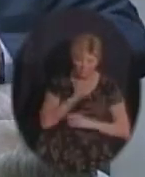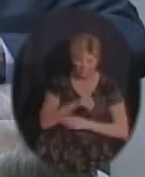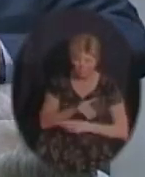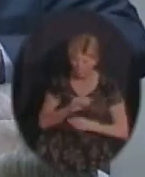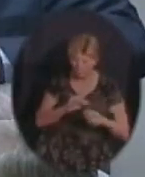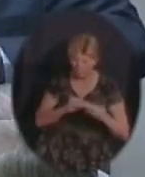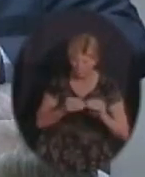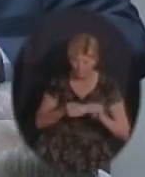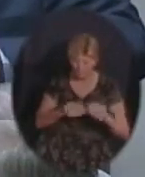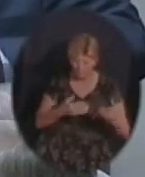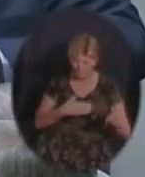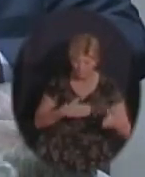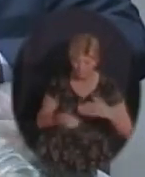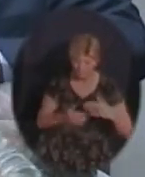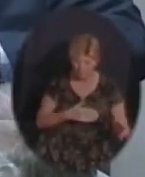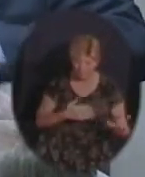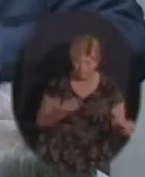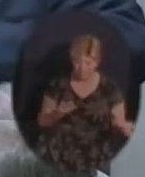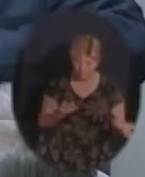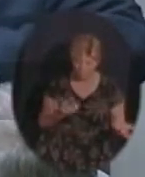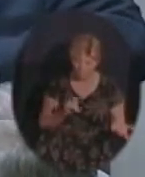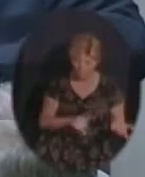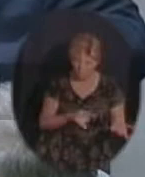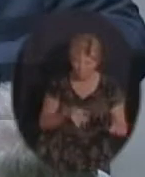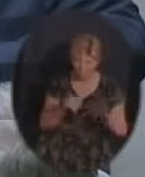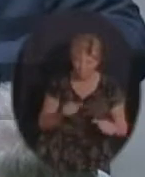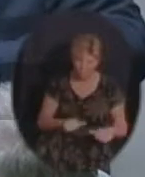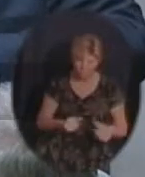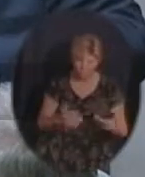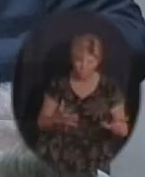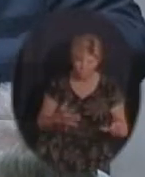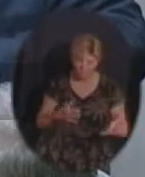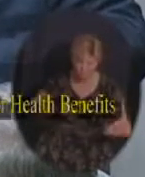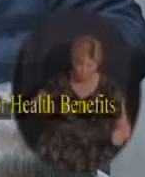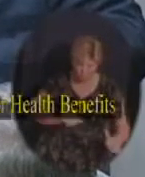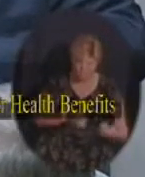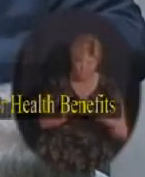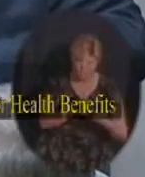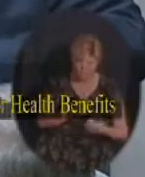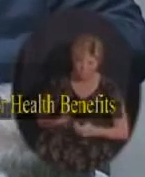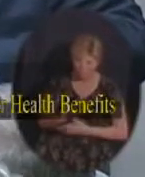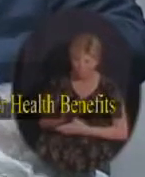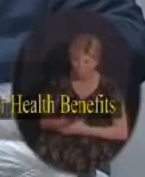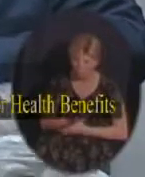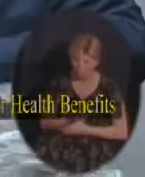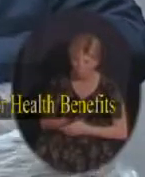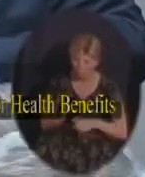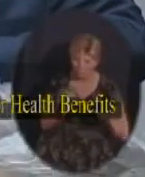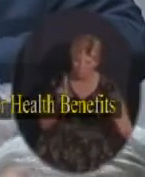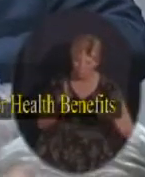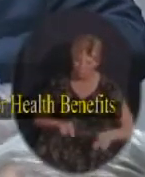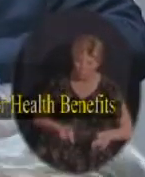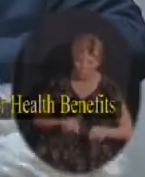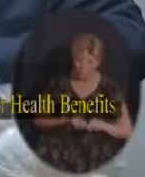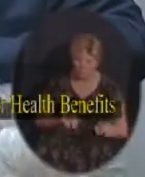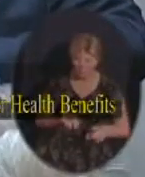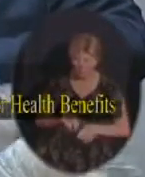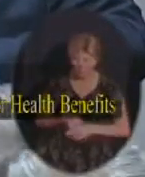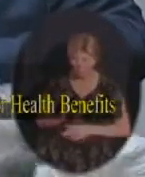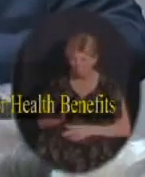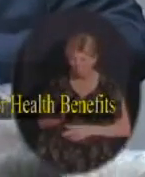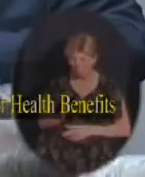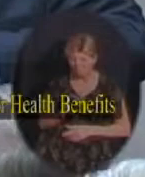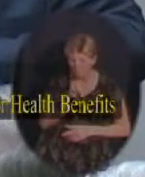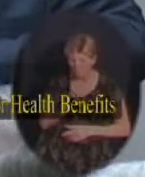insurer, whoever it is now for the future, regarding those numbers. But in reality, it's the ancillary service to help keep the numbers down that's going to